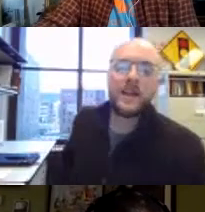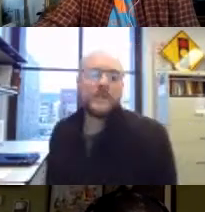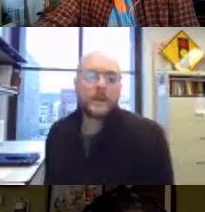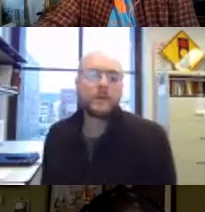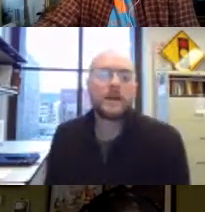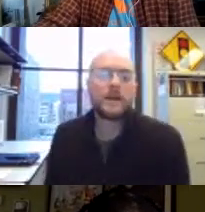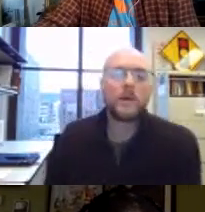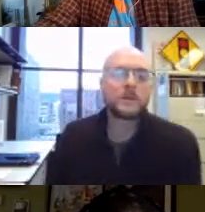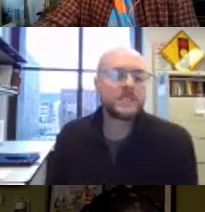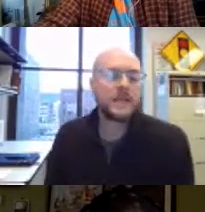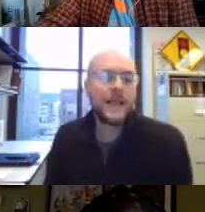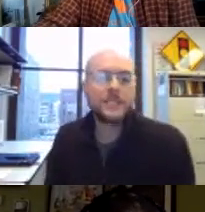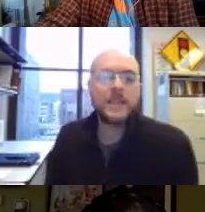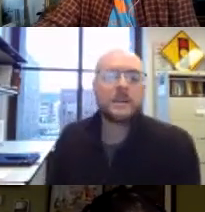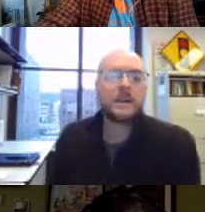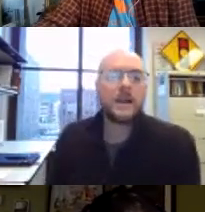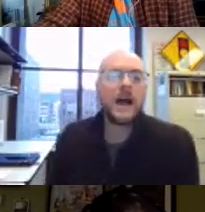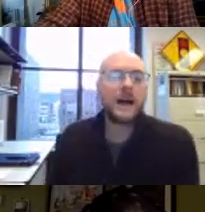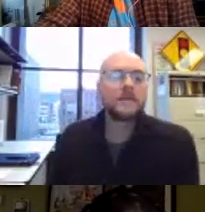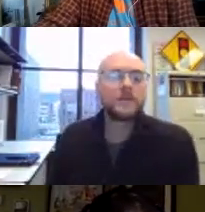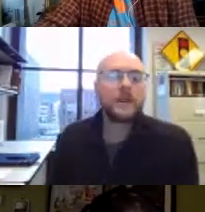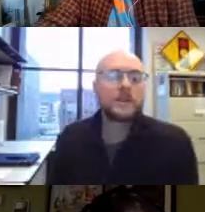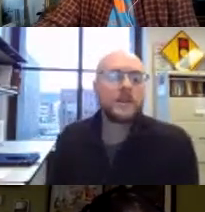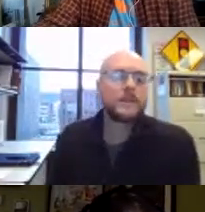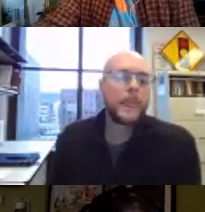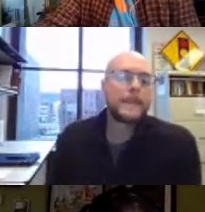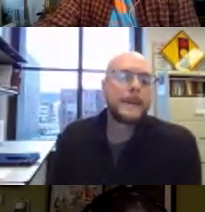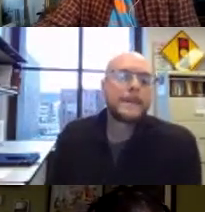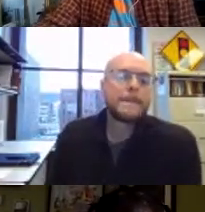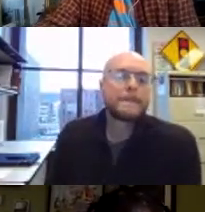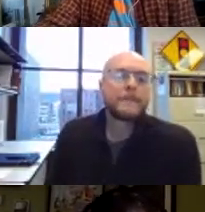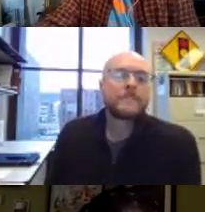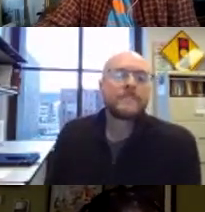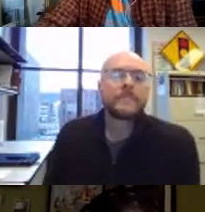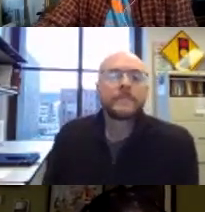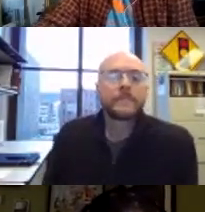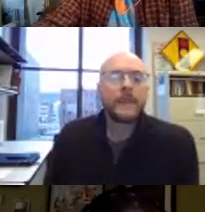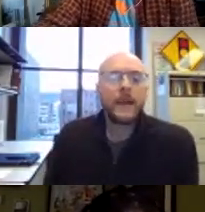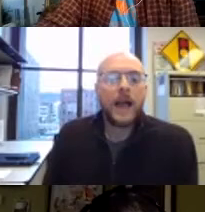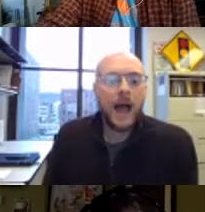an overview of what was presented last year. Go ahead, Ricardo.